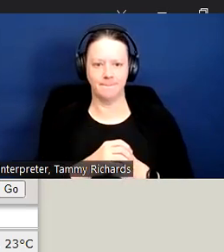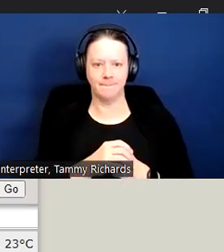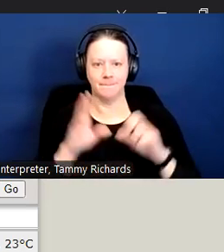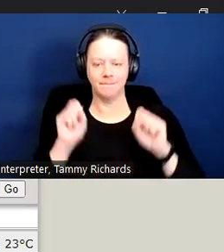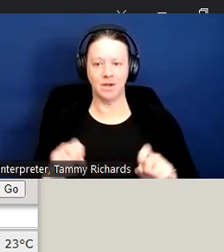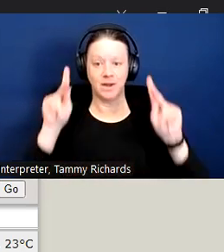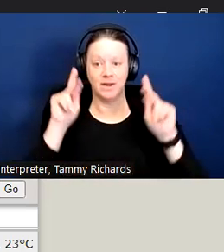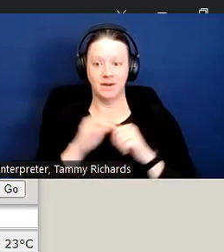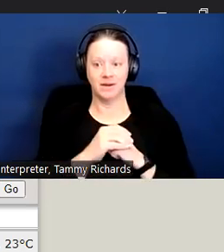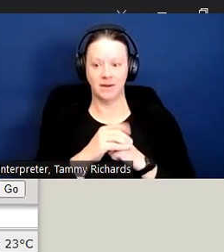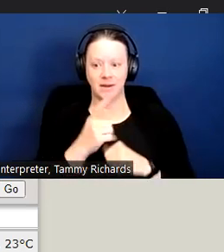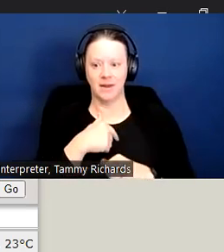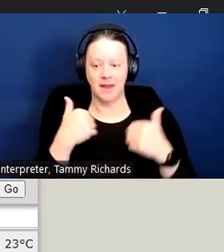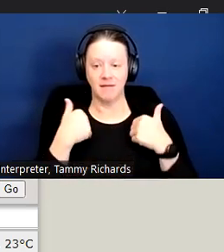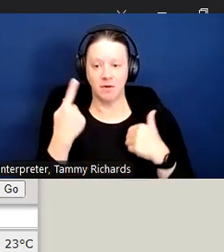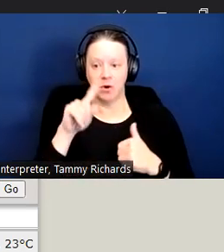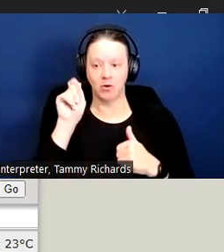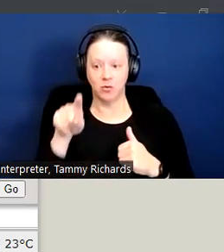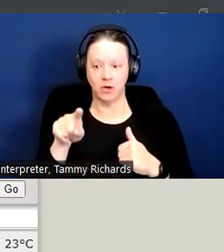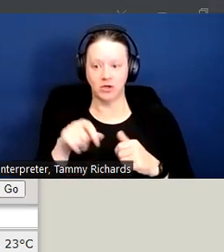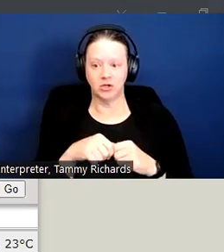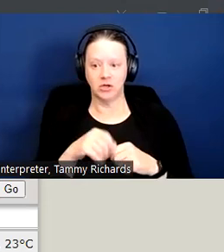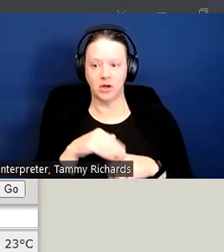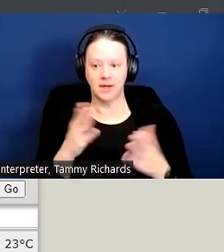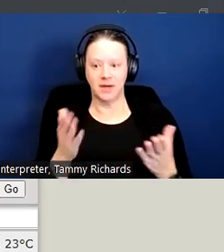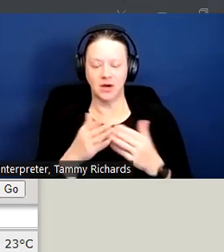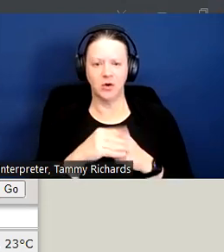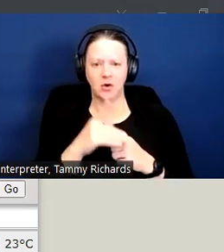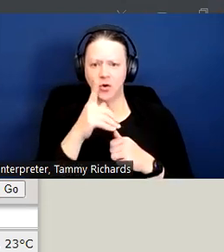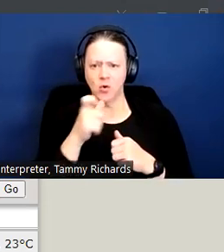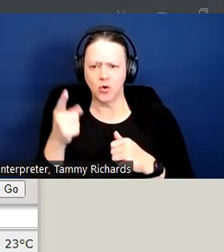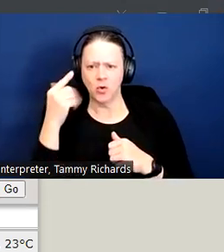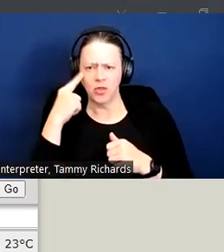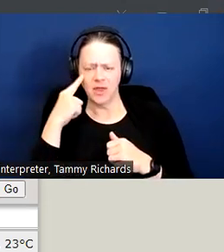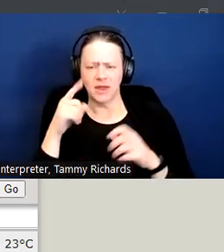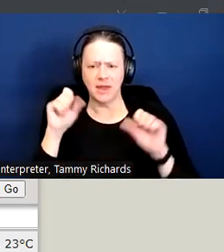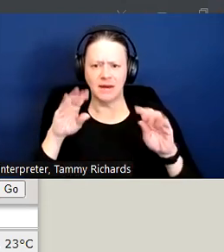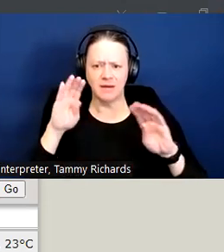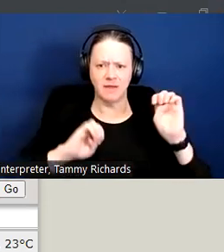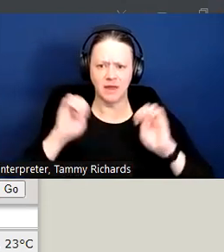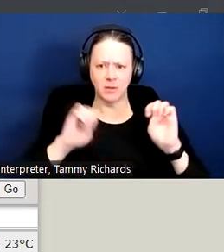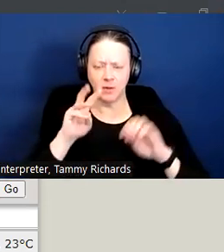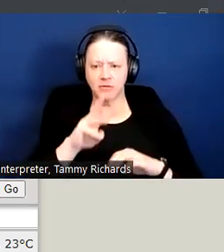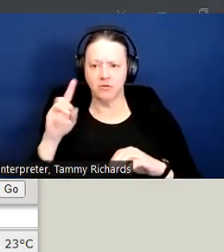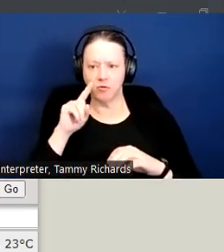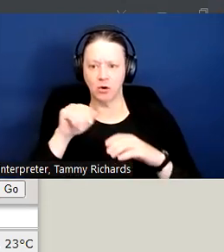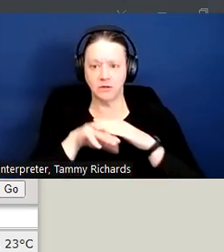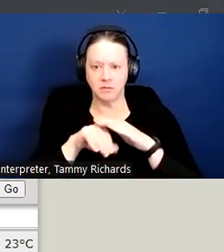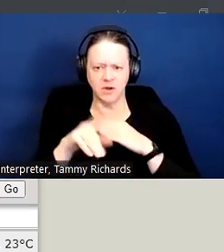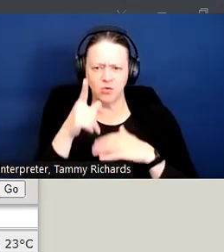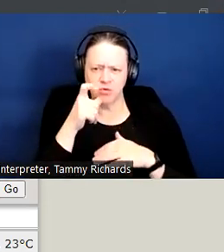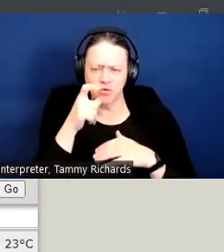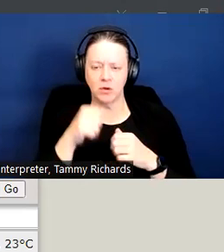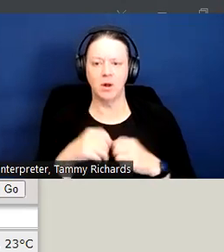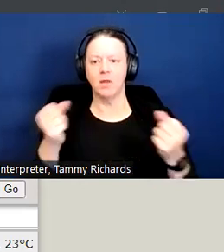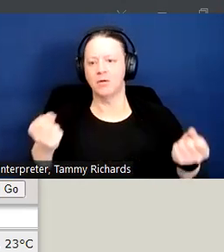Okay, I have one question on here. Who do you think can evaluate websites for accessibility? There are a